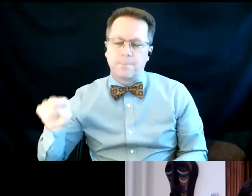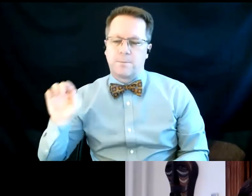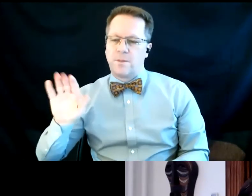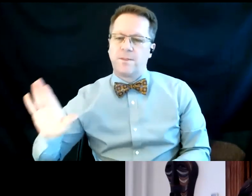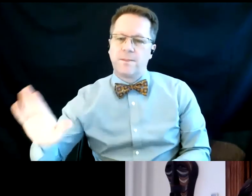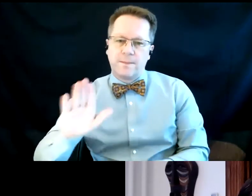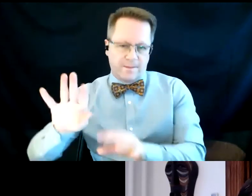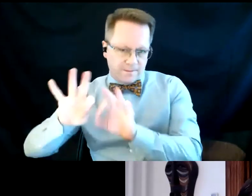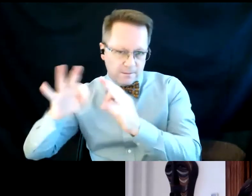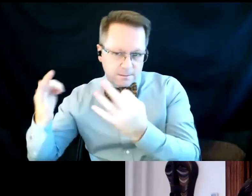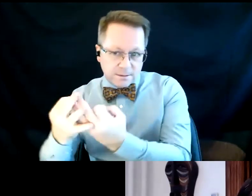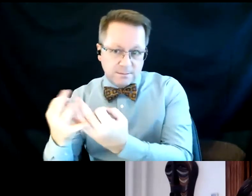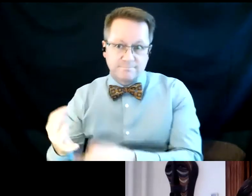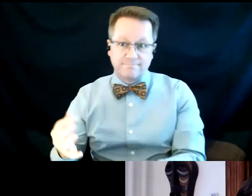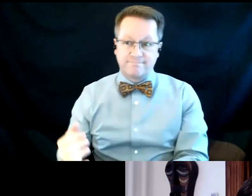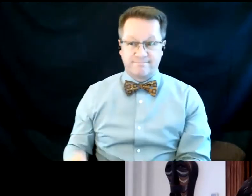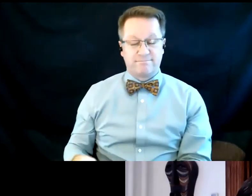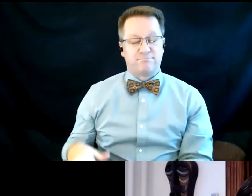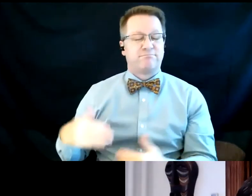proper,